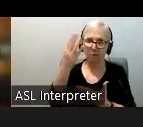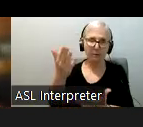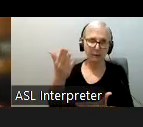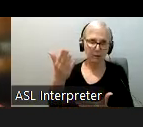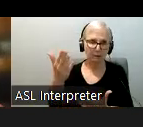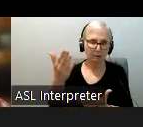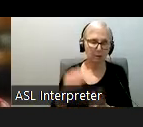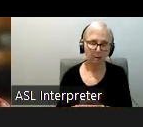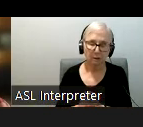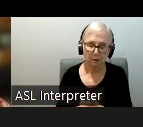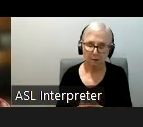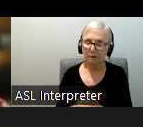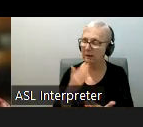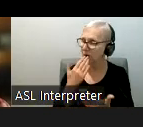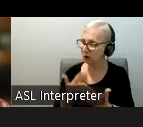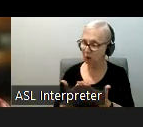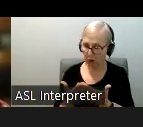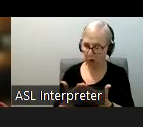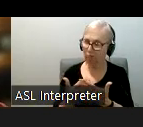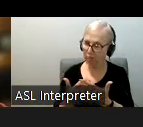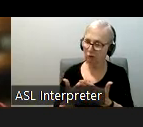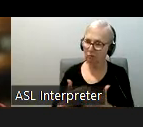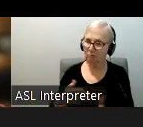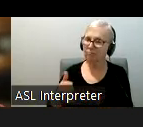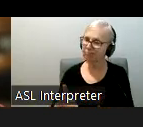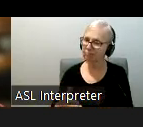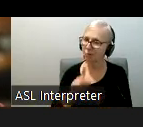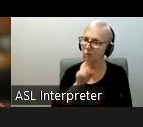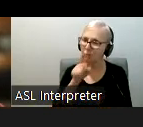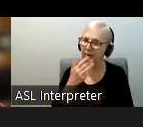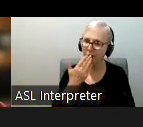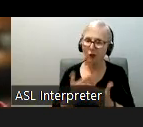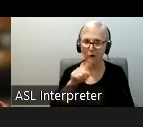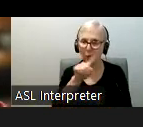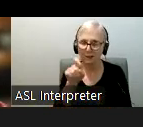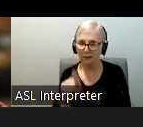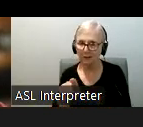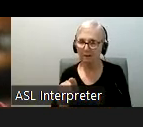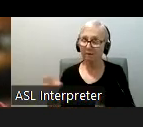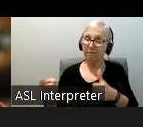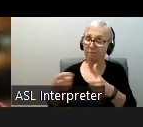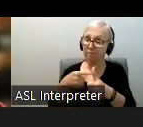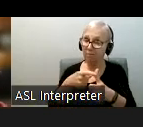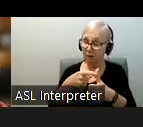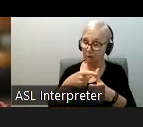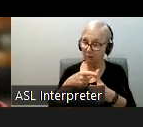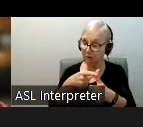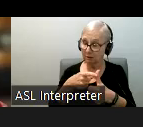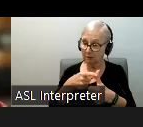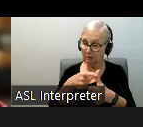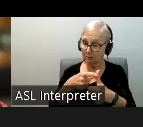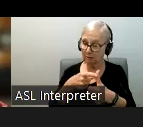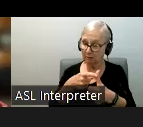Yeah, so that's a really astute question. I think it's a really good question. So first and foremost,